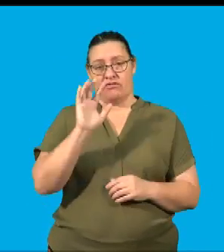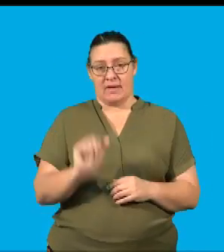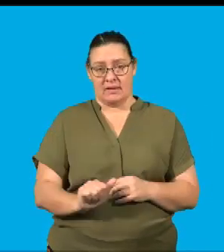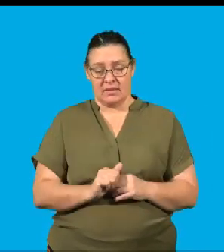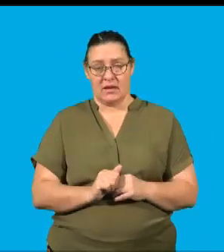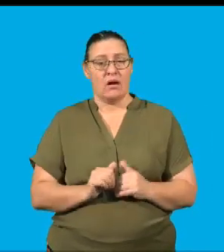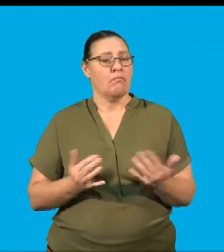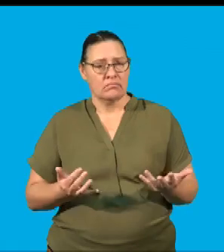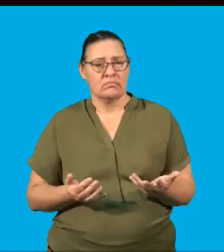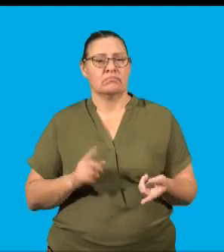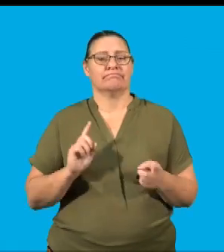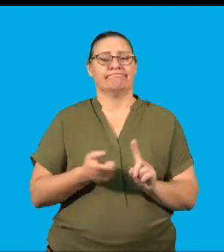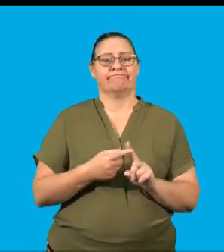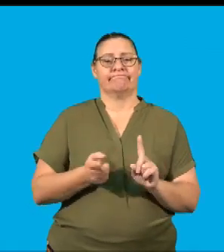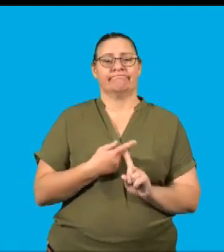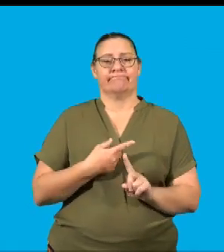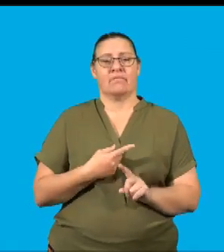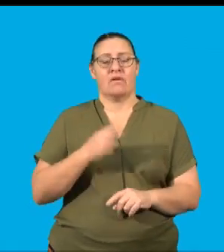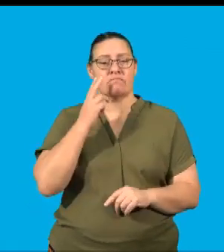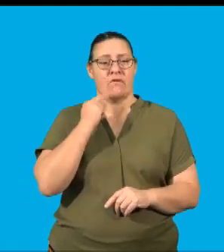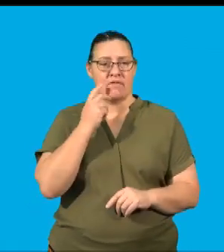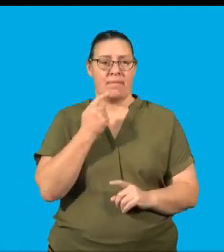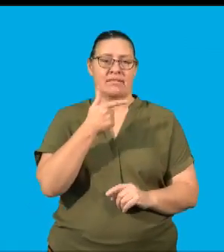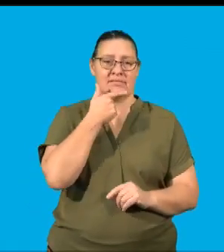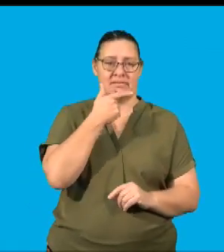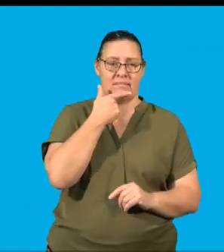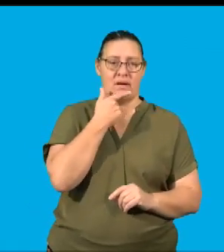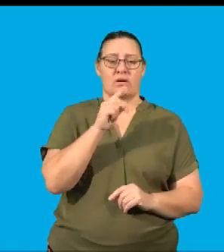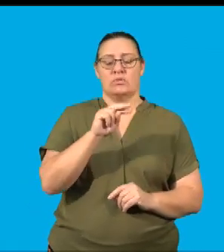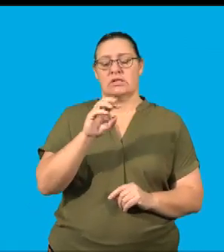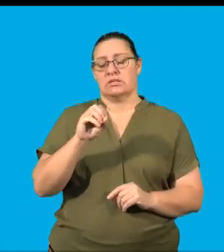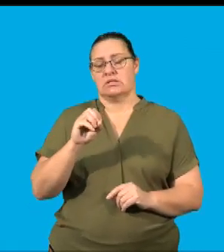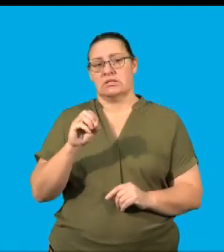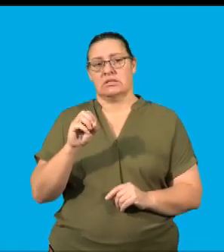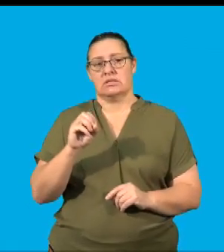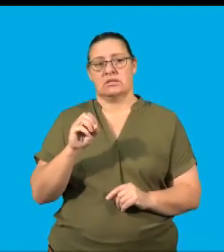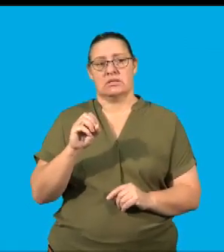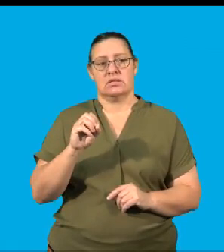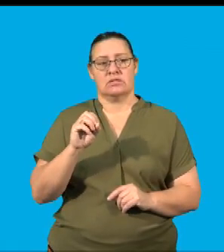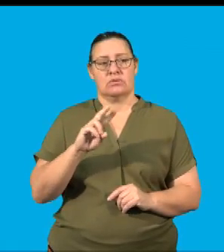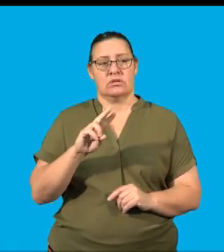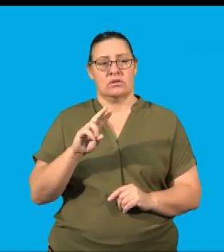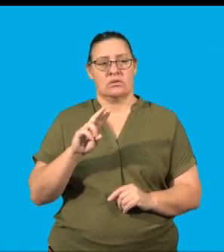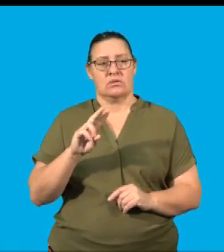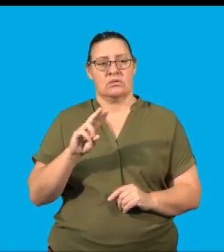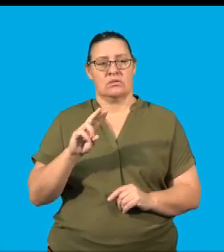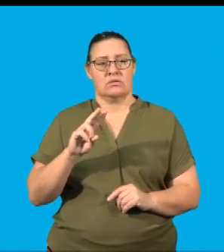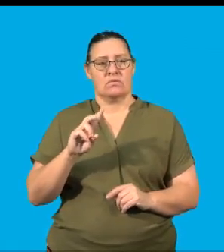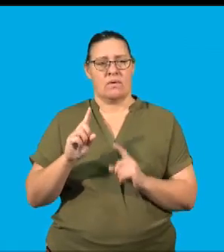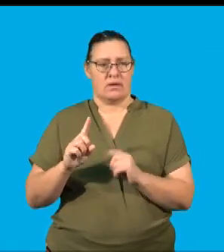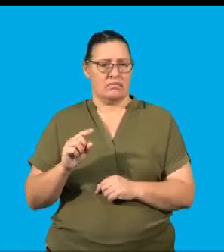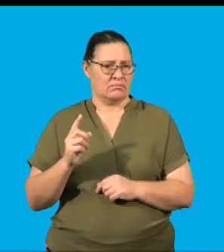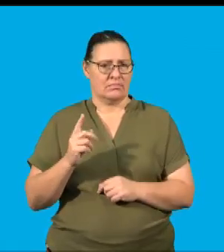on fatal crashes for November and December 2021. So we've got the months November